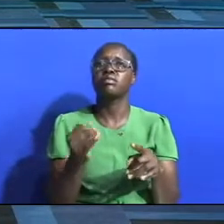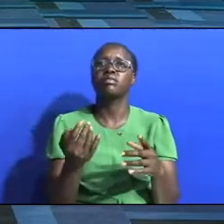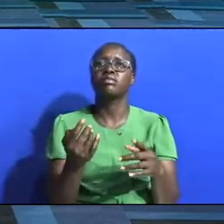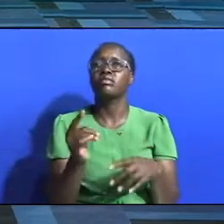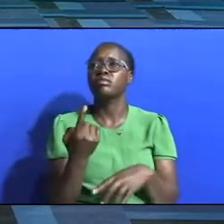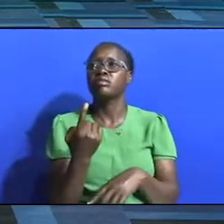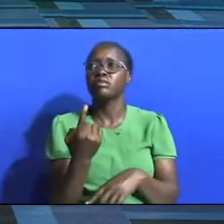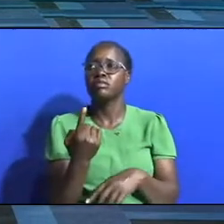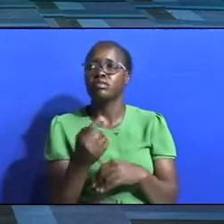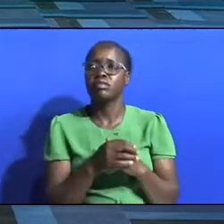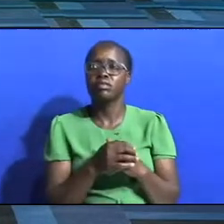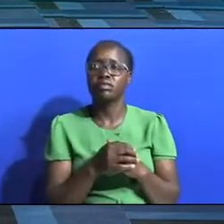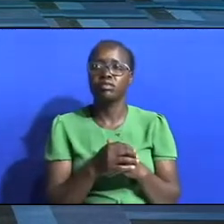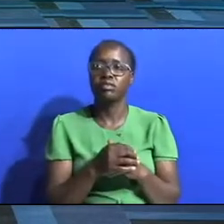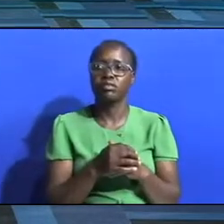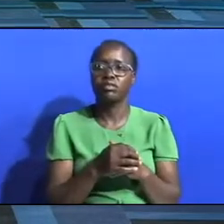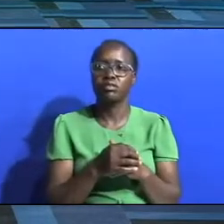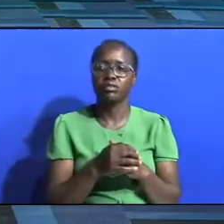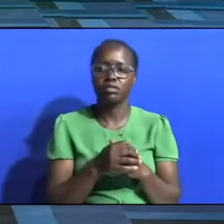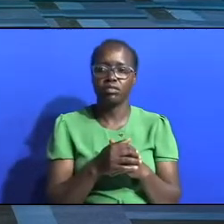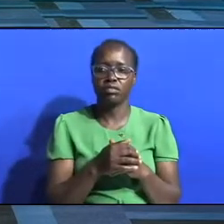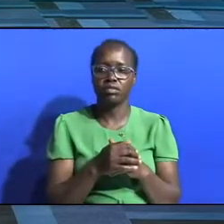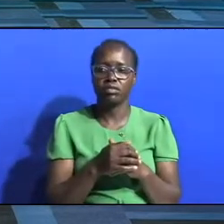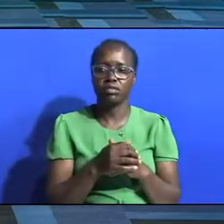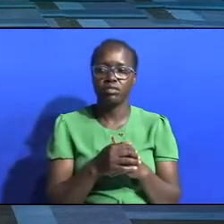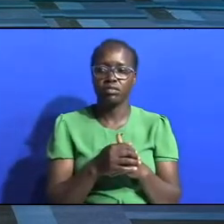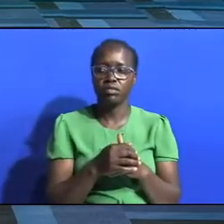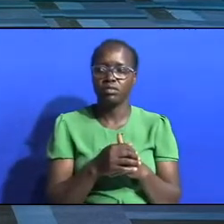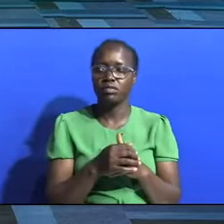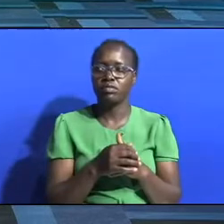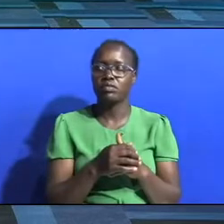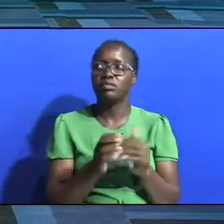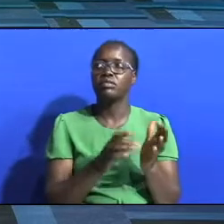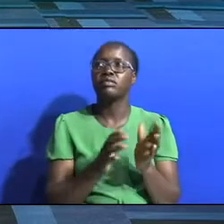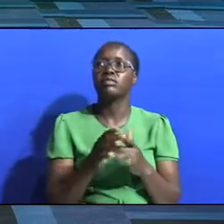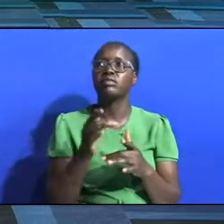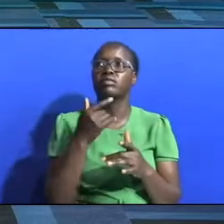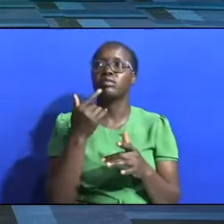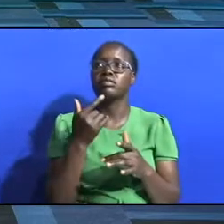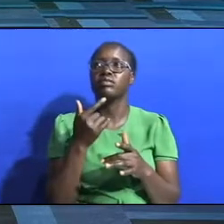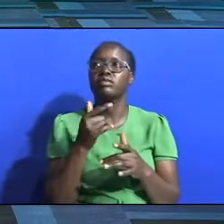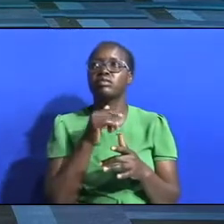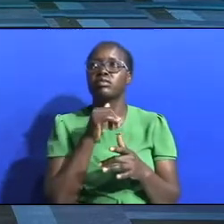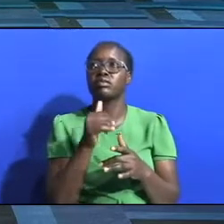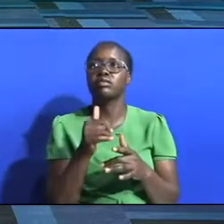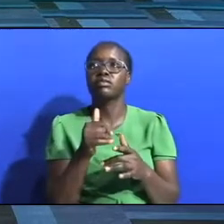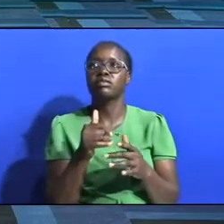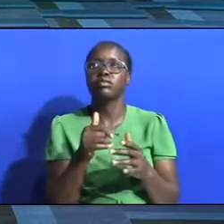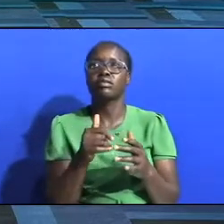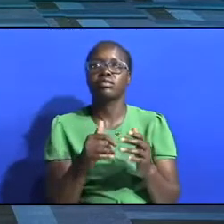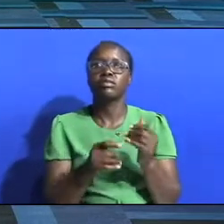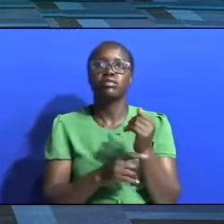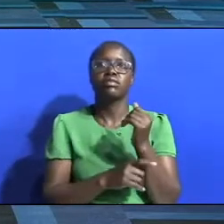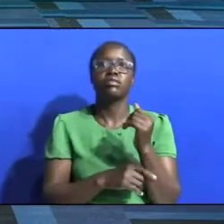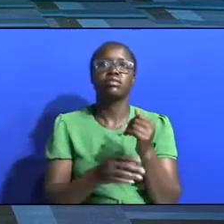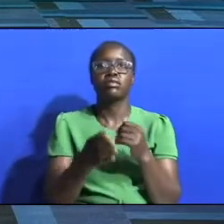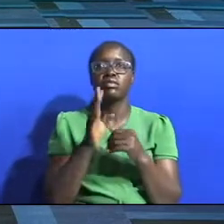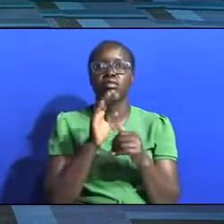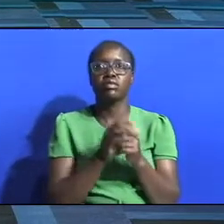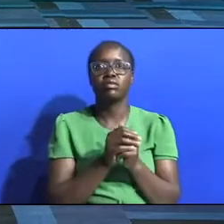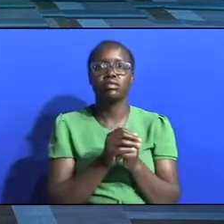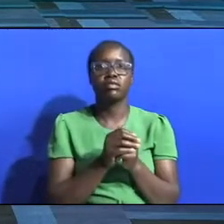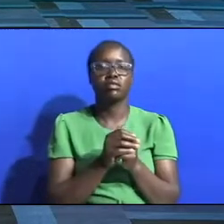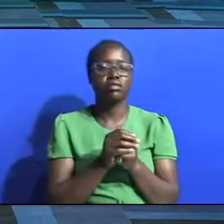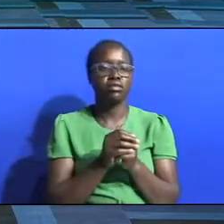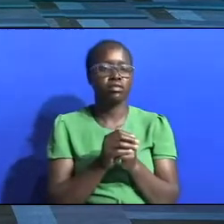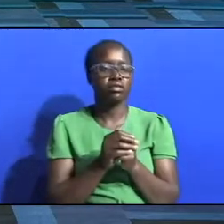You know, they can tell you, you can pray and God can forgive you. But the Bible says that we are not to test God, right? Okay, the third